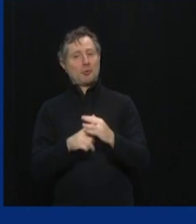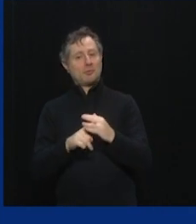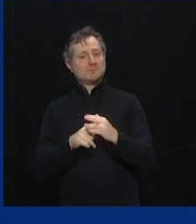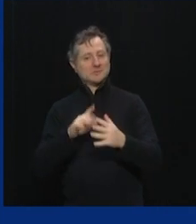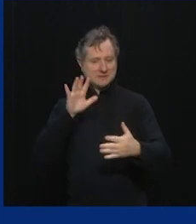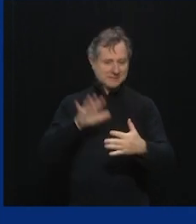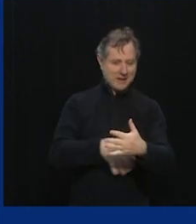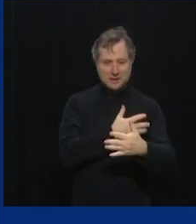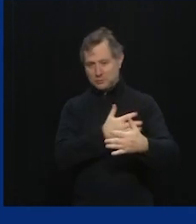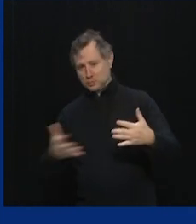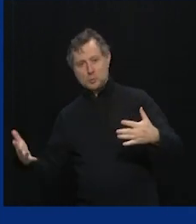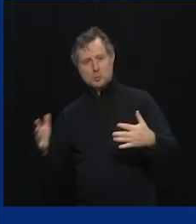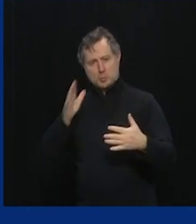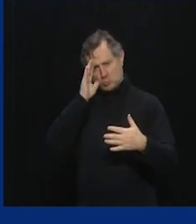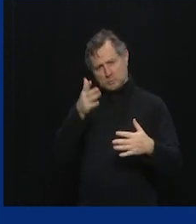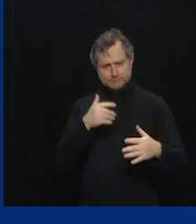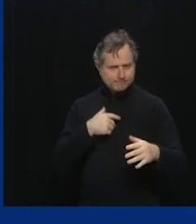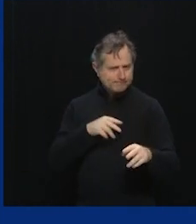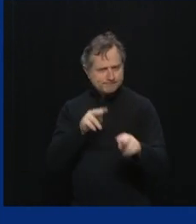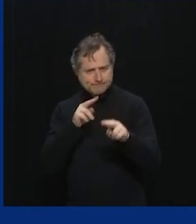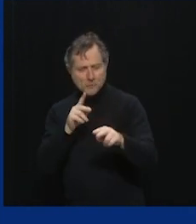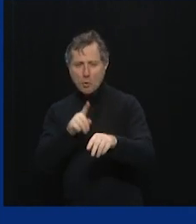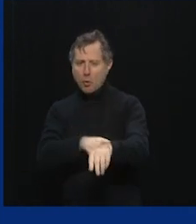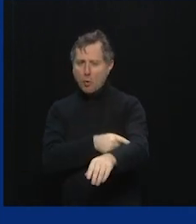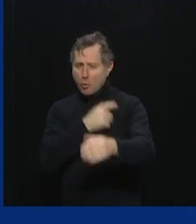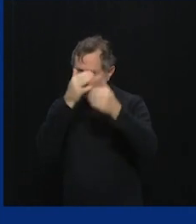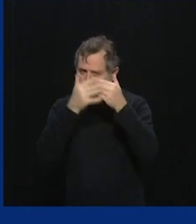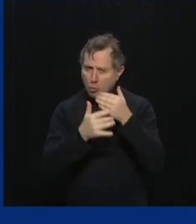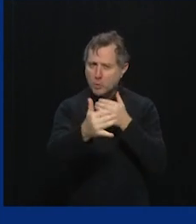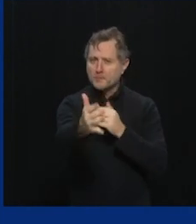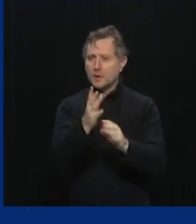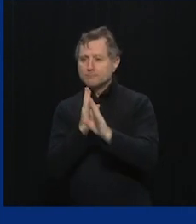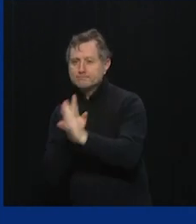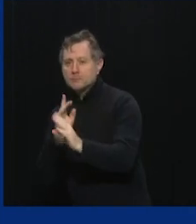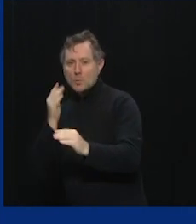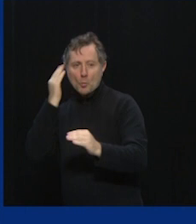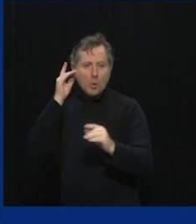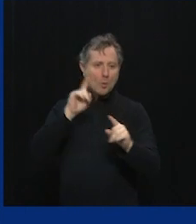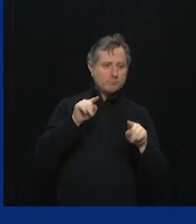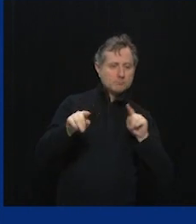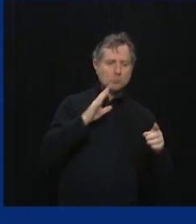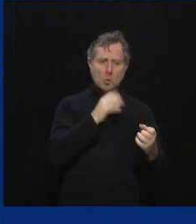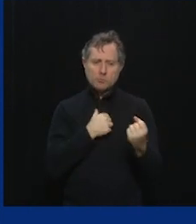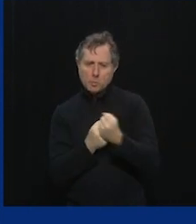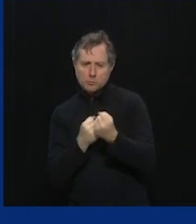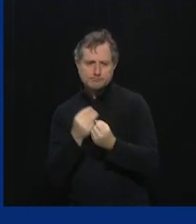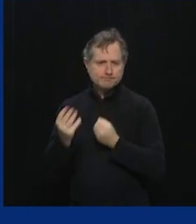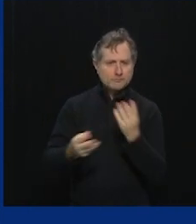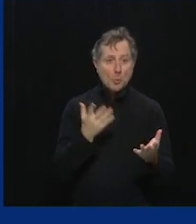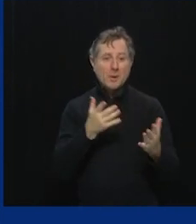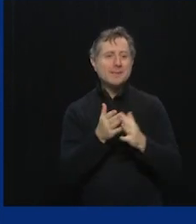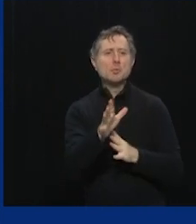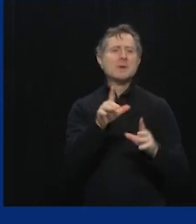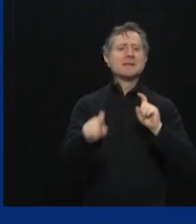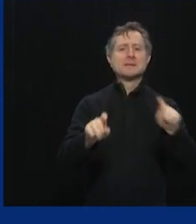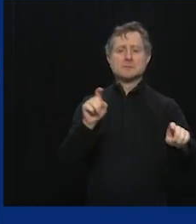how long it takes to get children into these, and we'll be adding backfill support wherever necessary. Schools, I believe, are the answer,